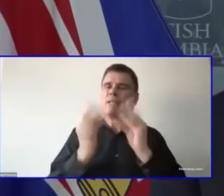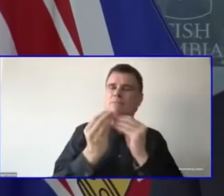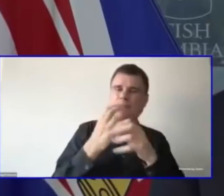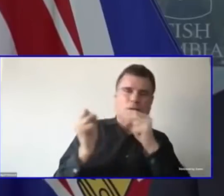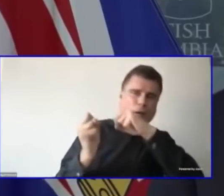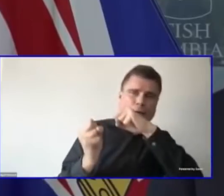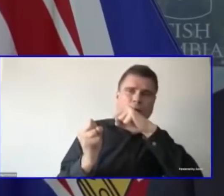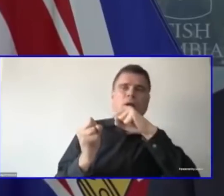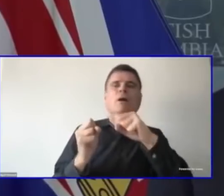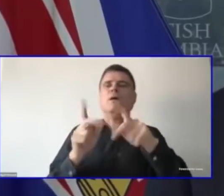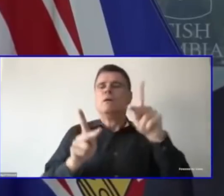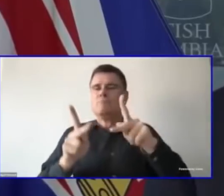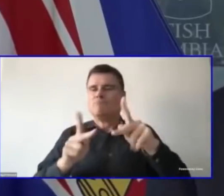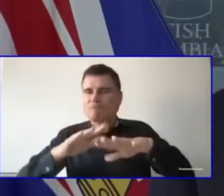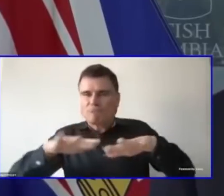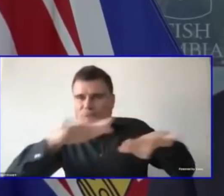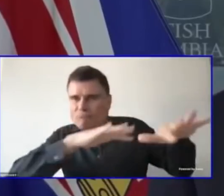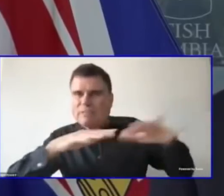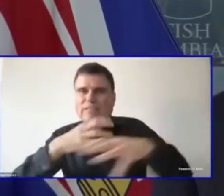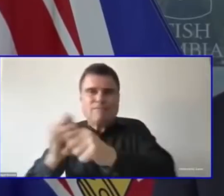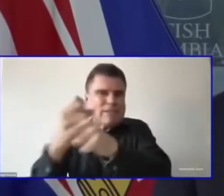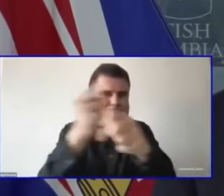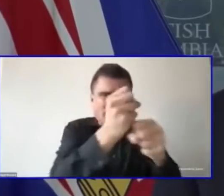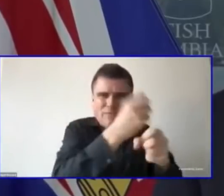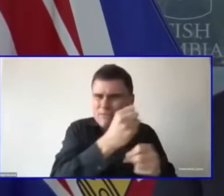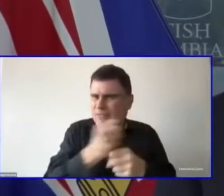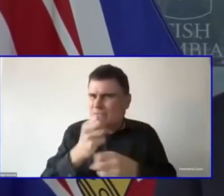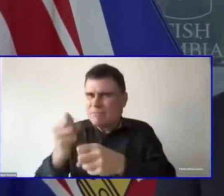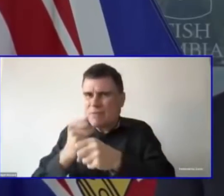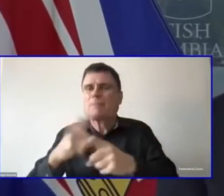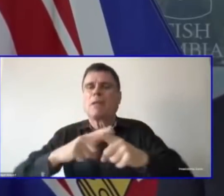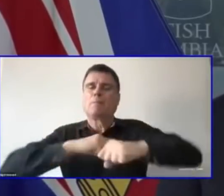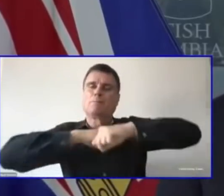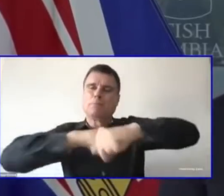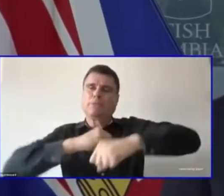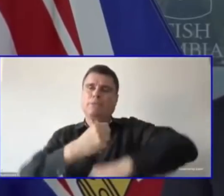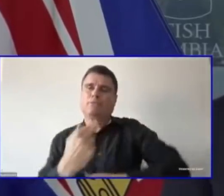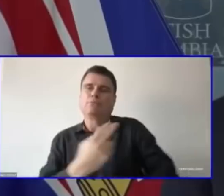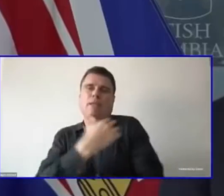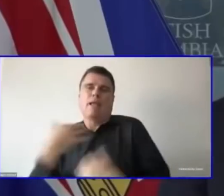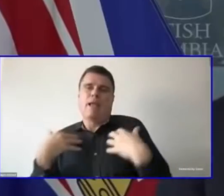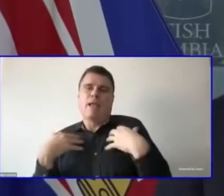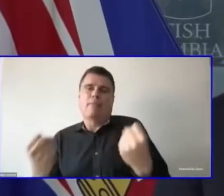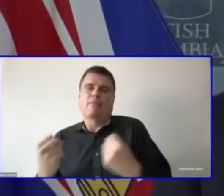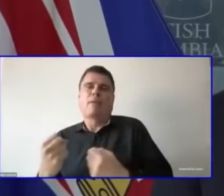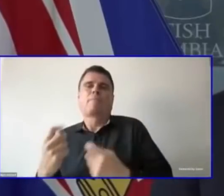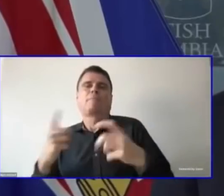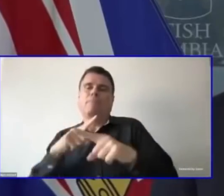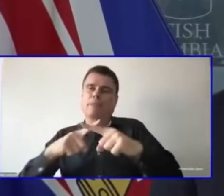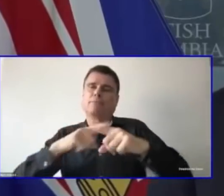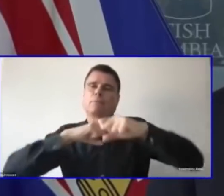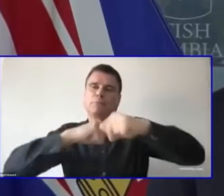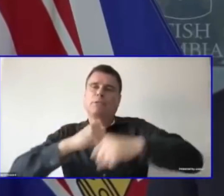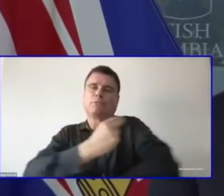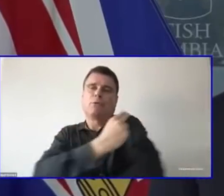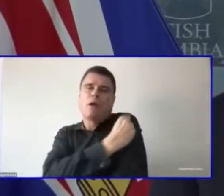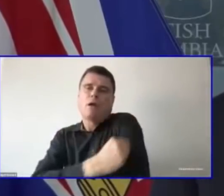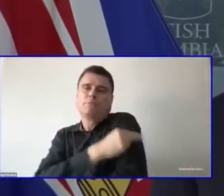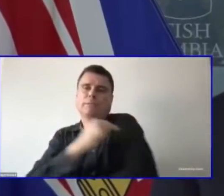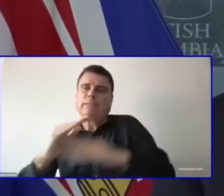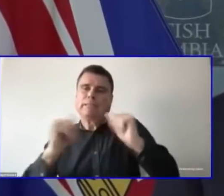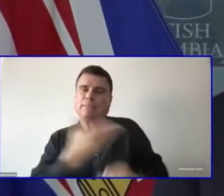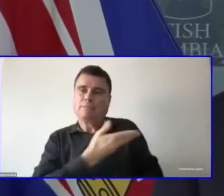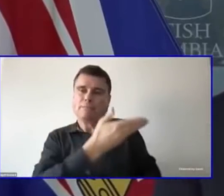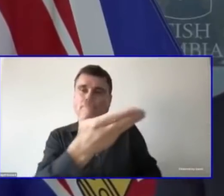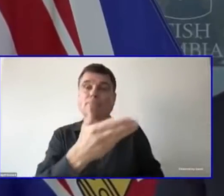that right now. You're going to see, and I didn't mention this earlier, but we're going to see this afternoon, we're going to be providing that bulletin for everyone, so me